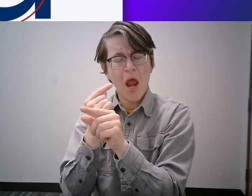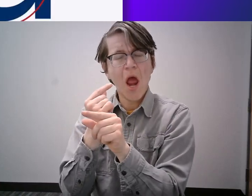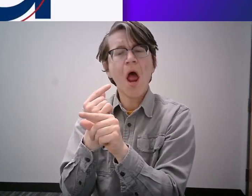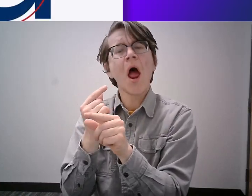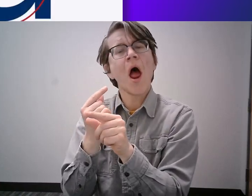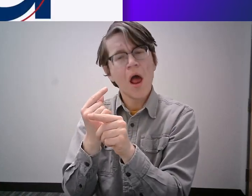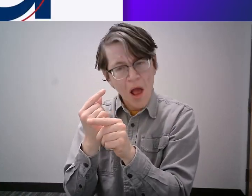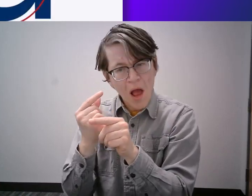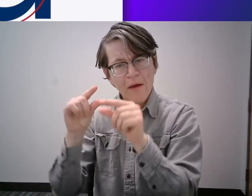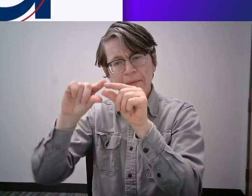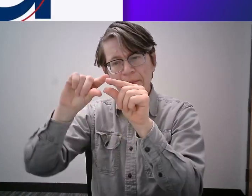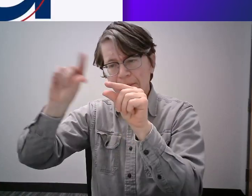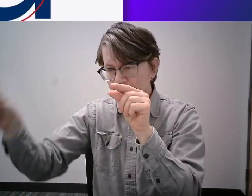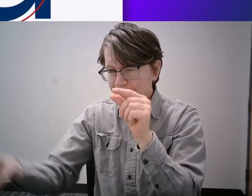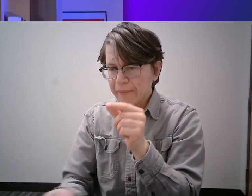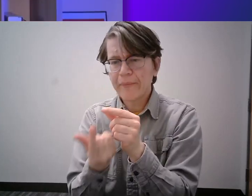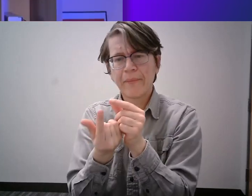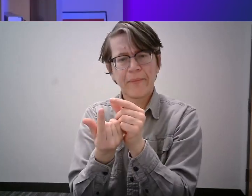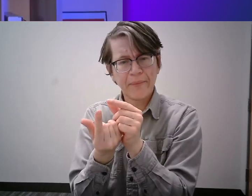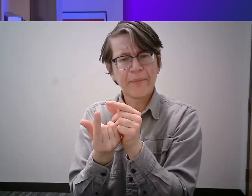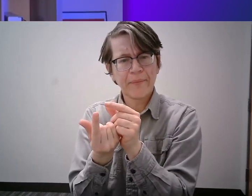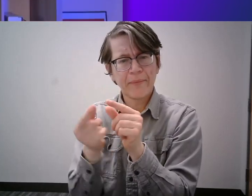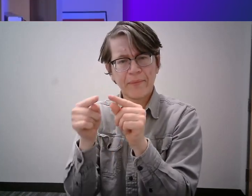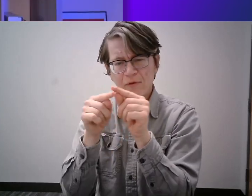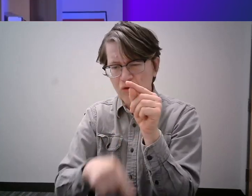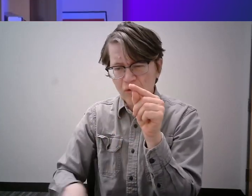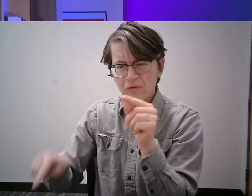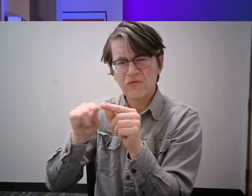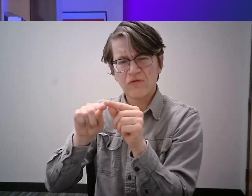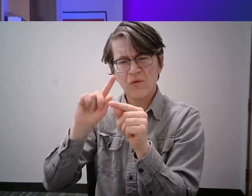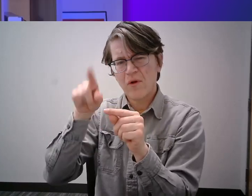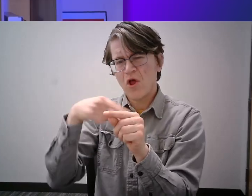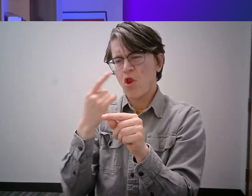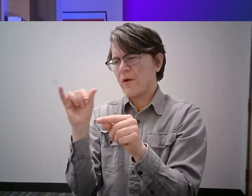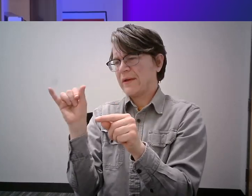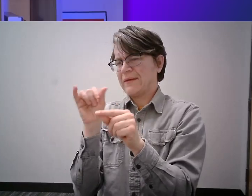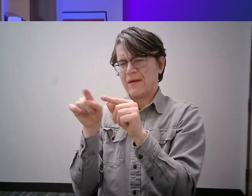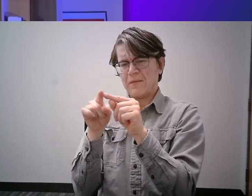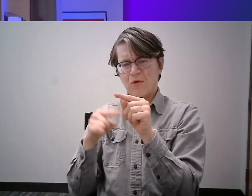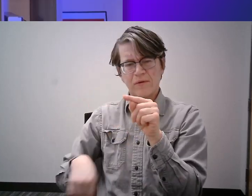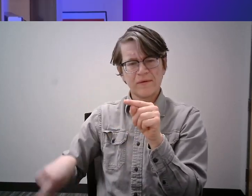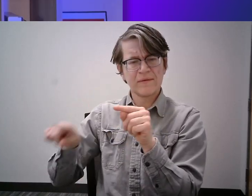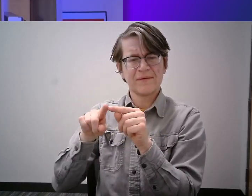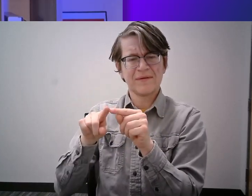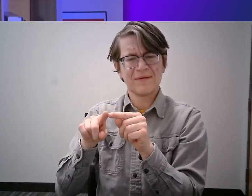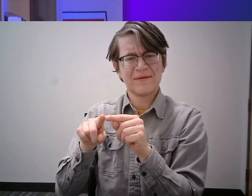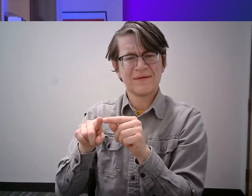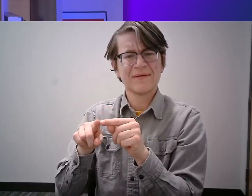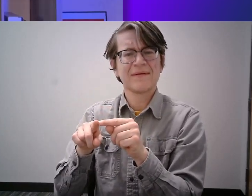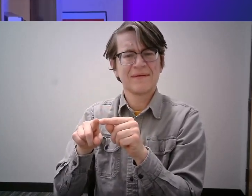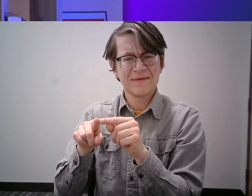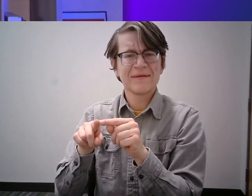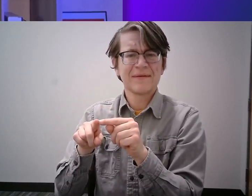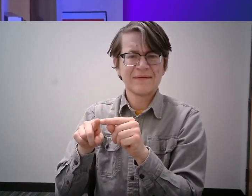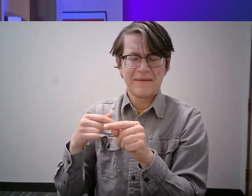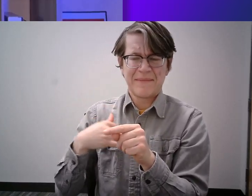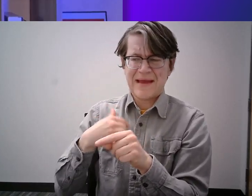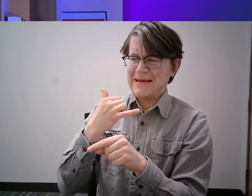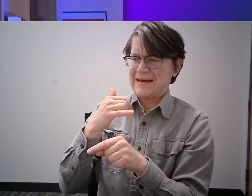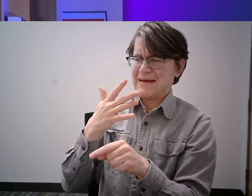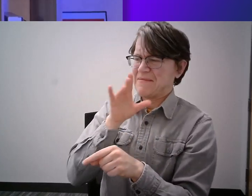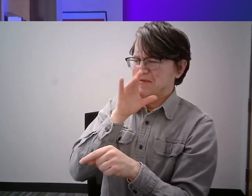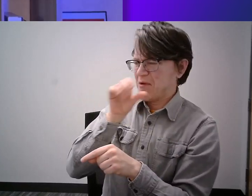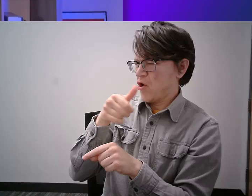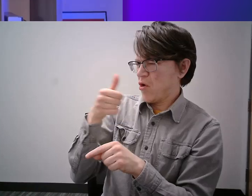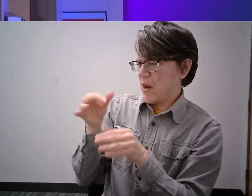constructed from its letter shape, like with a circle. Is circle was ist Zirkel auf English? We see this even